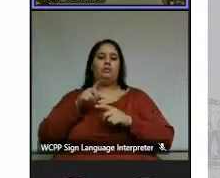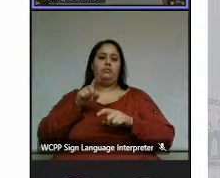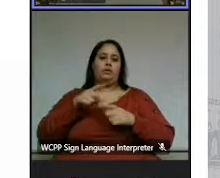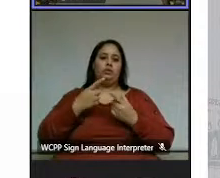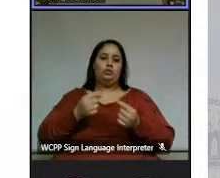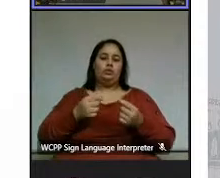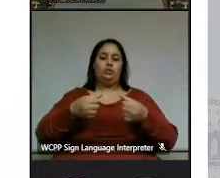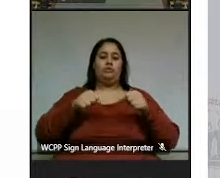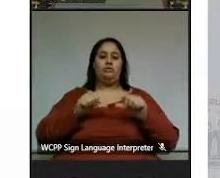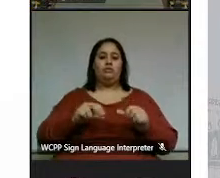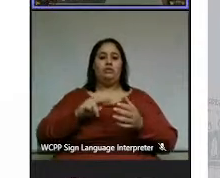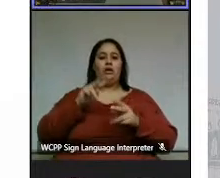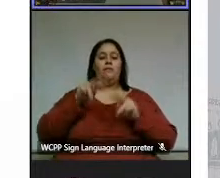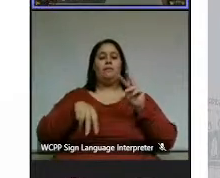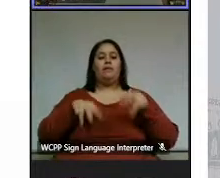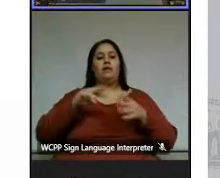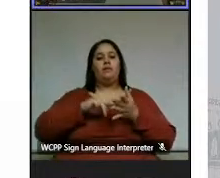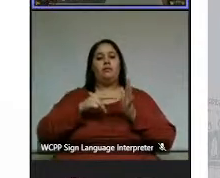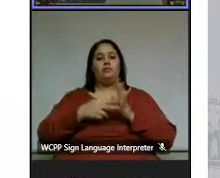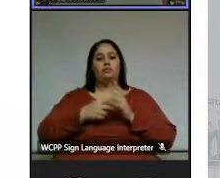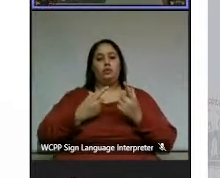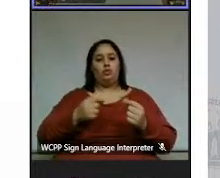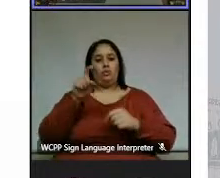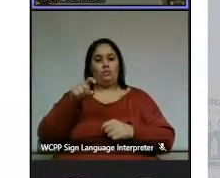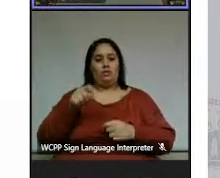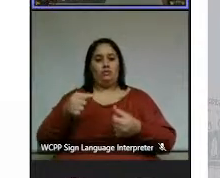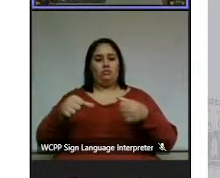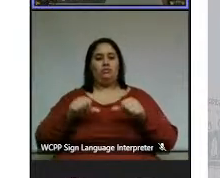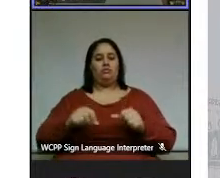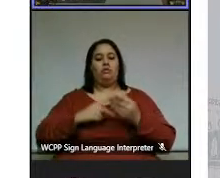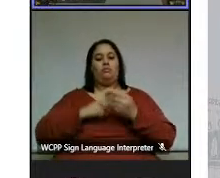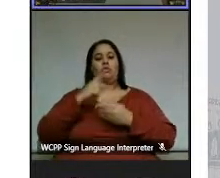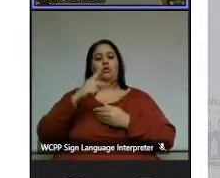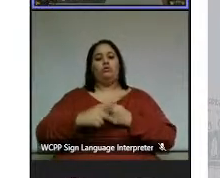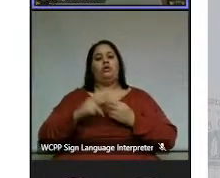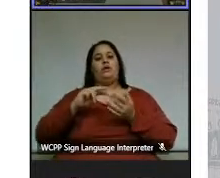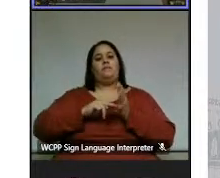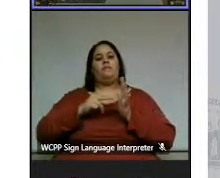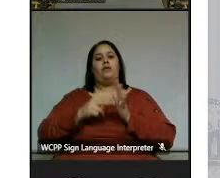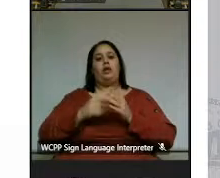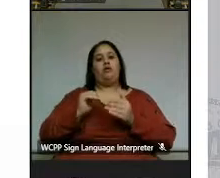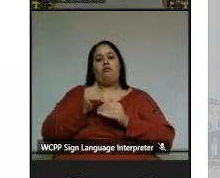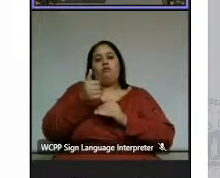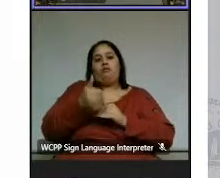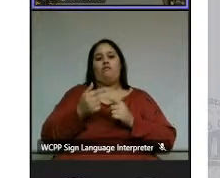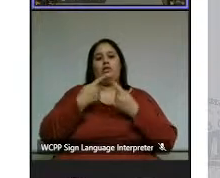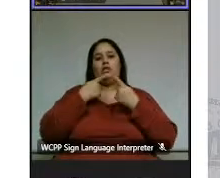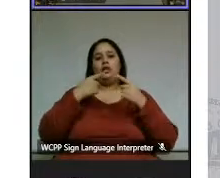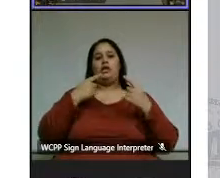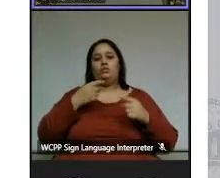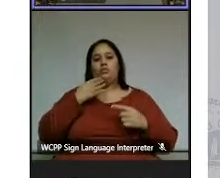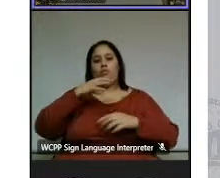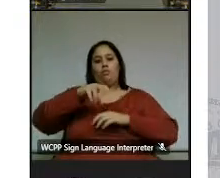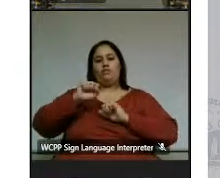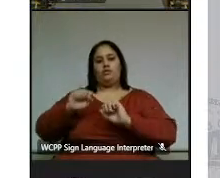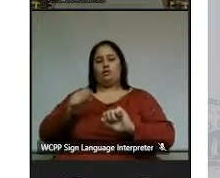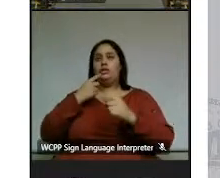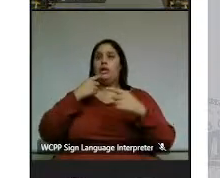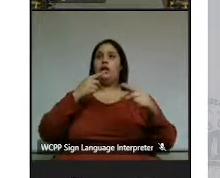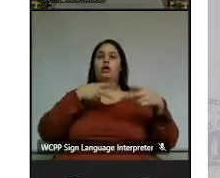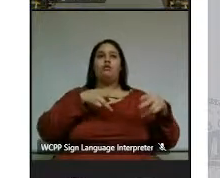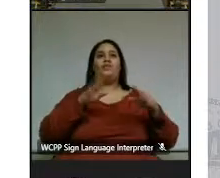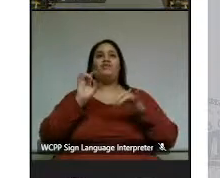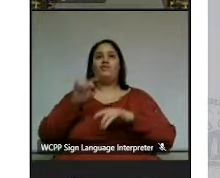roads. Project planning is followed by the declaration by the province.